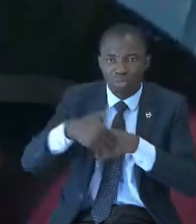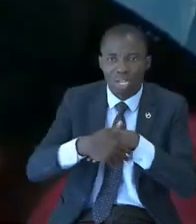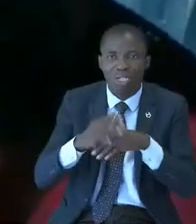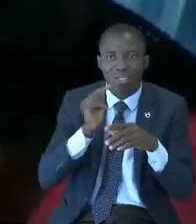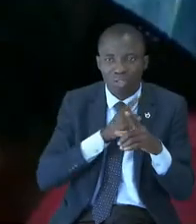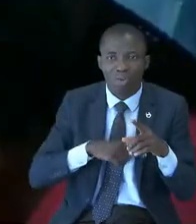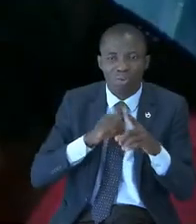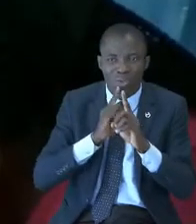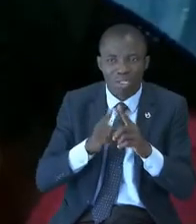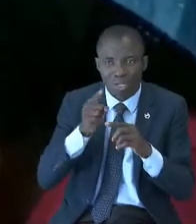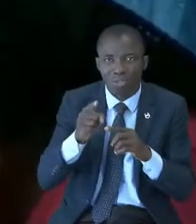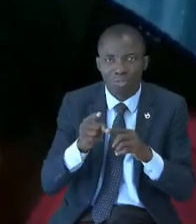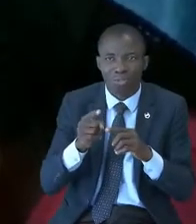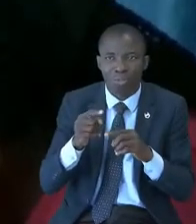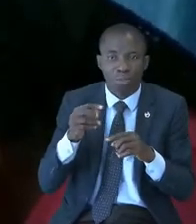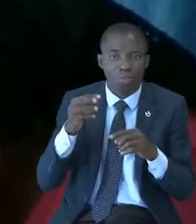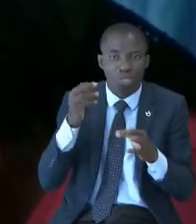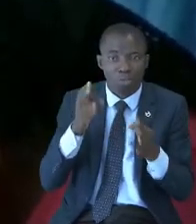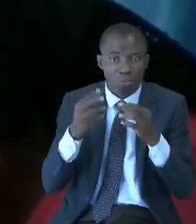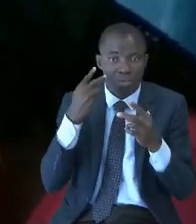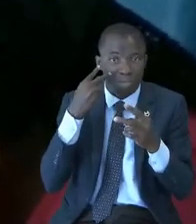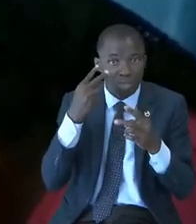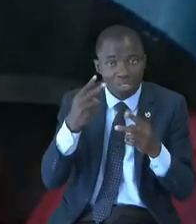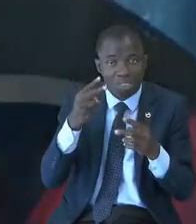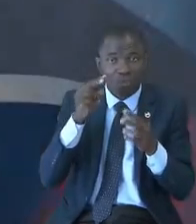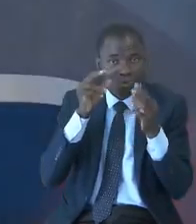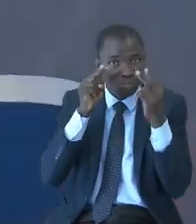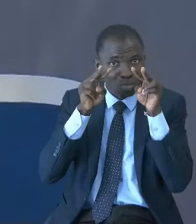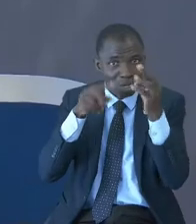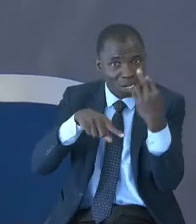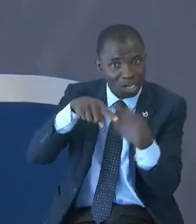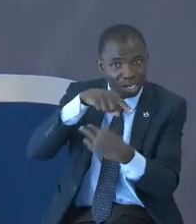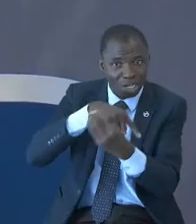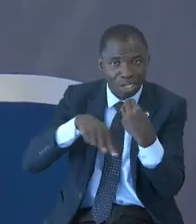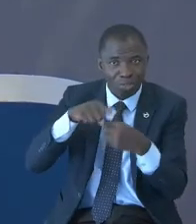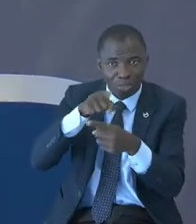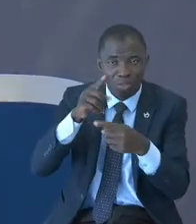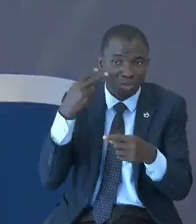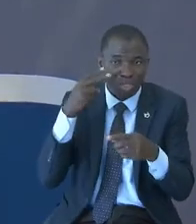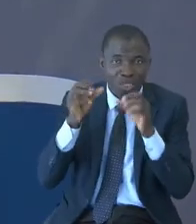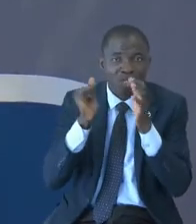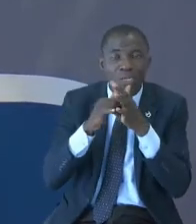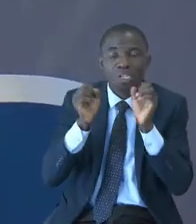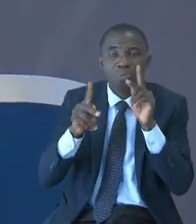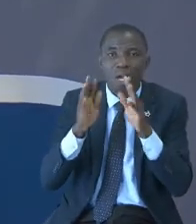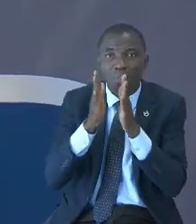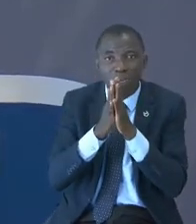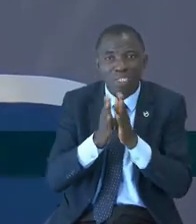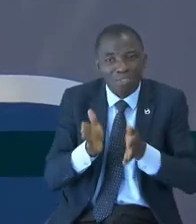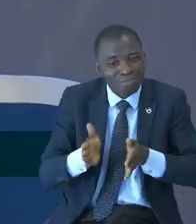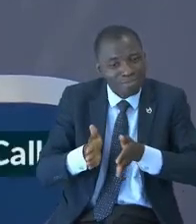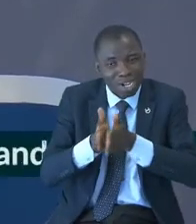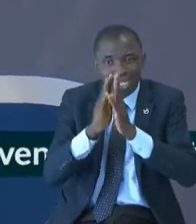Get ready. Counselors, we are waiting for you. I'm looking ahead to see whether I will see the flag